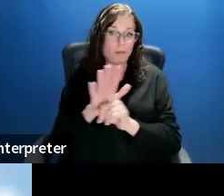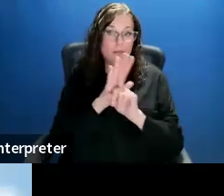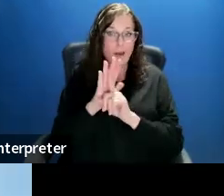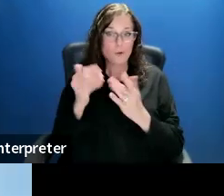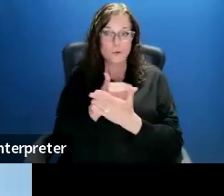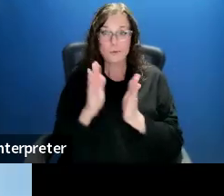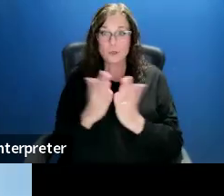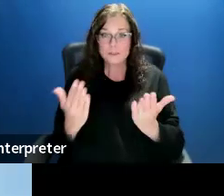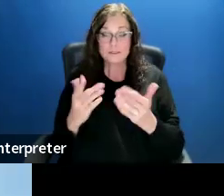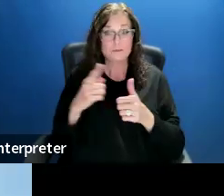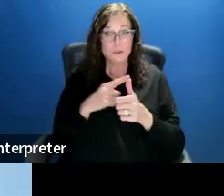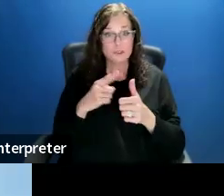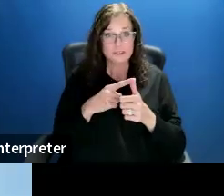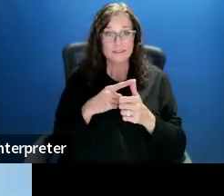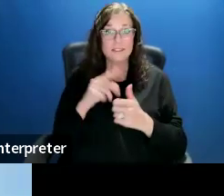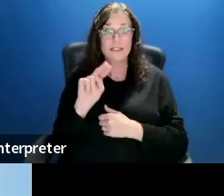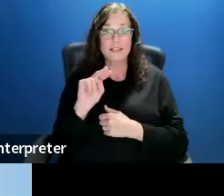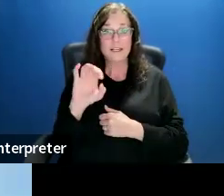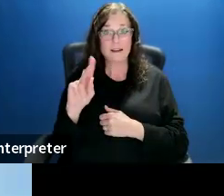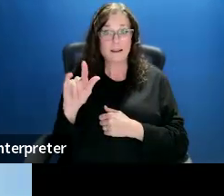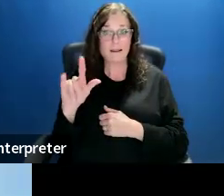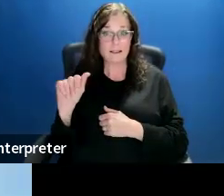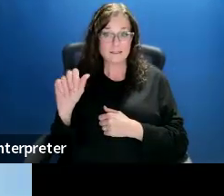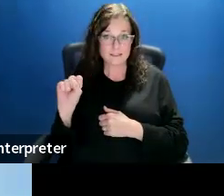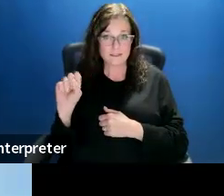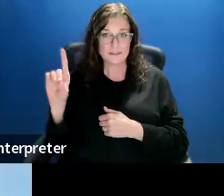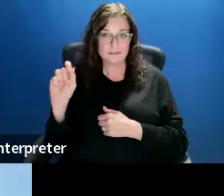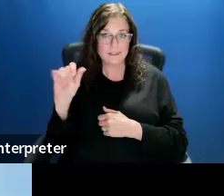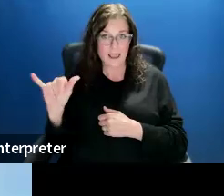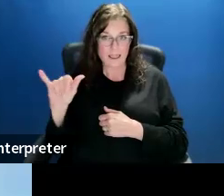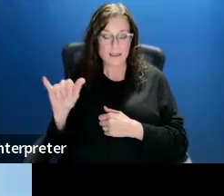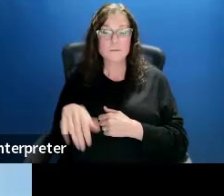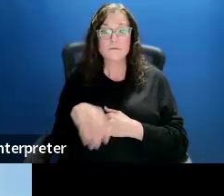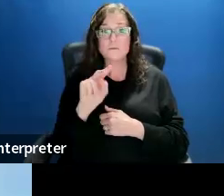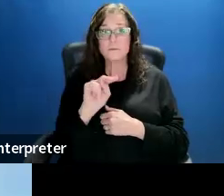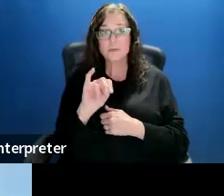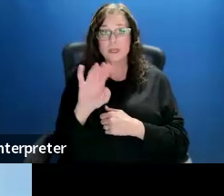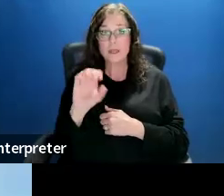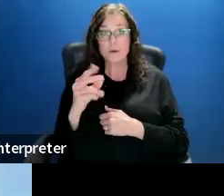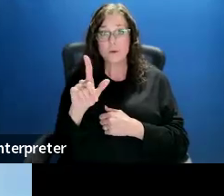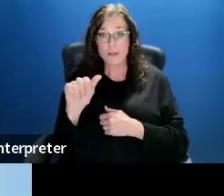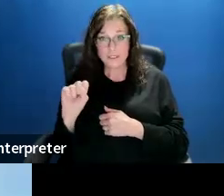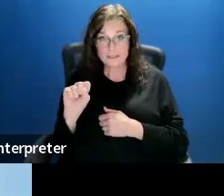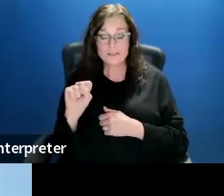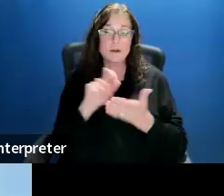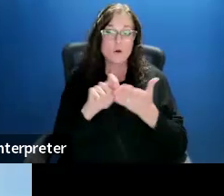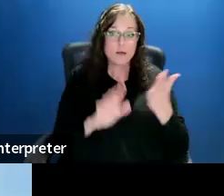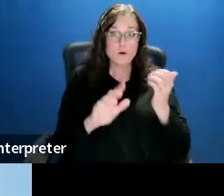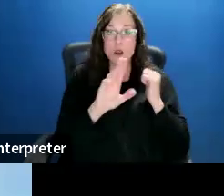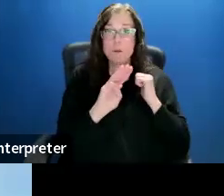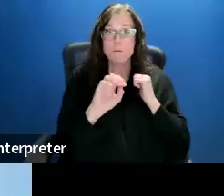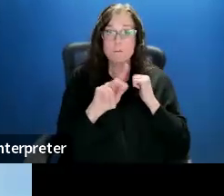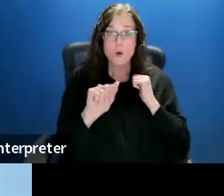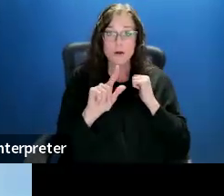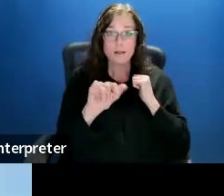books. First up is Nicholas Day. Nicholas is the author of Mona Lisa Vanishes,